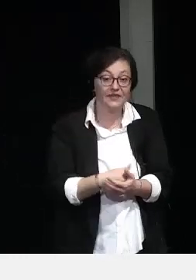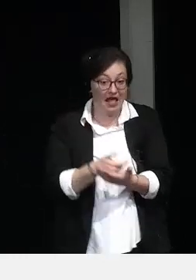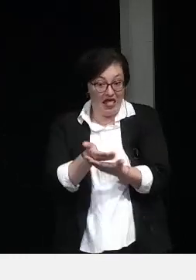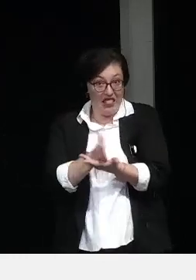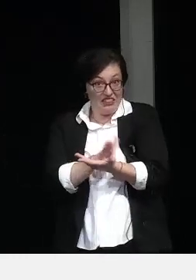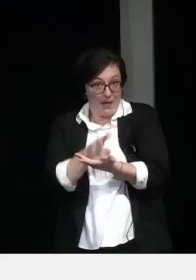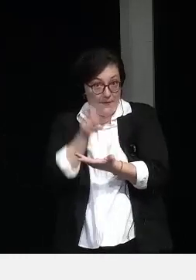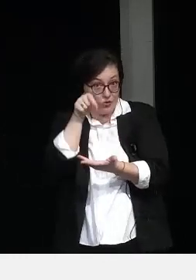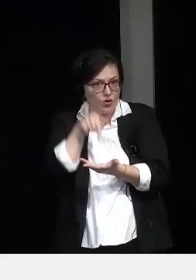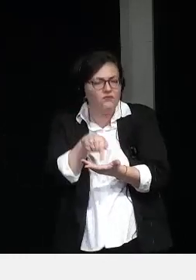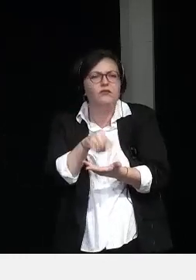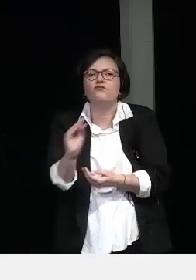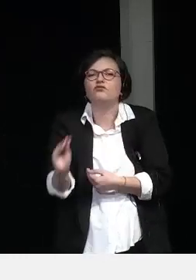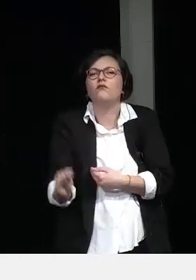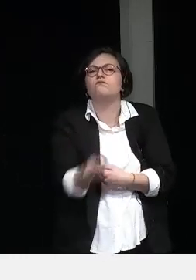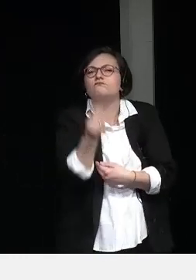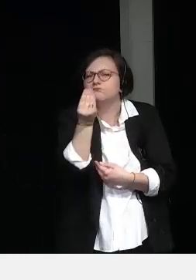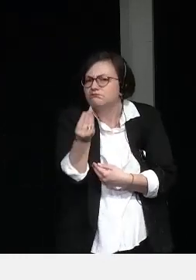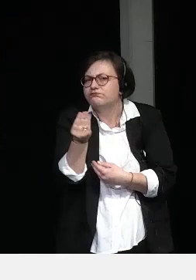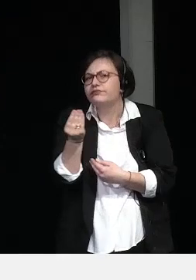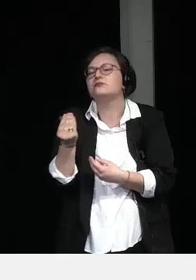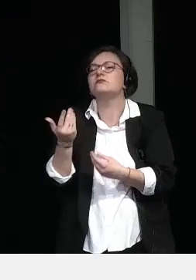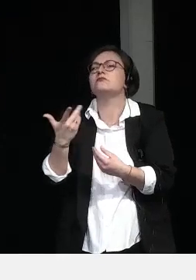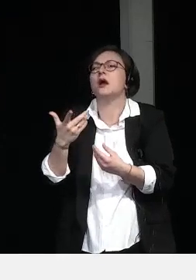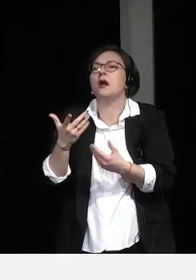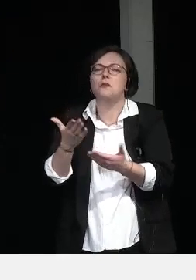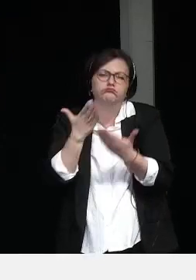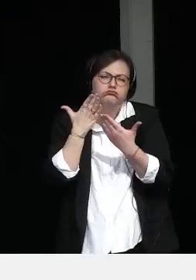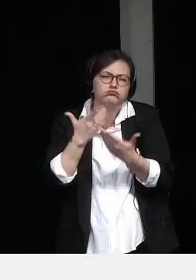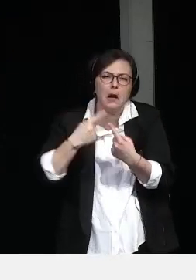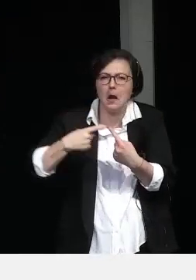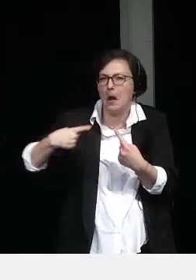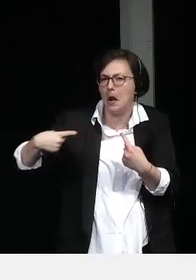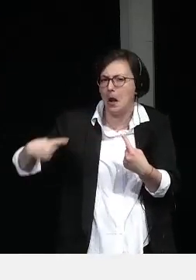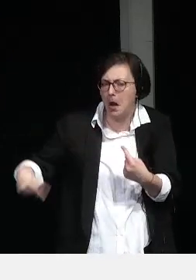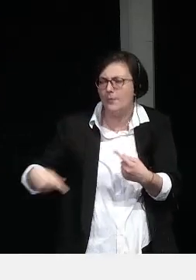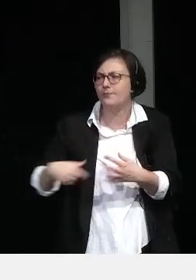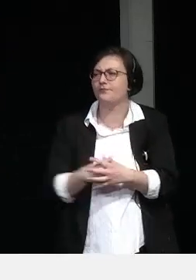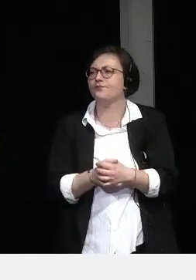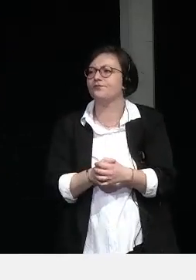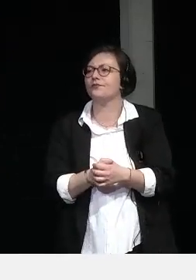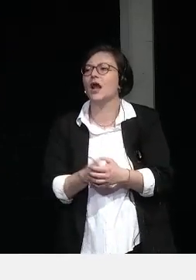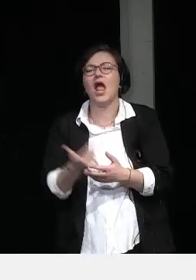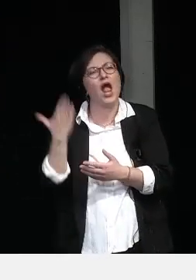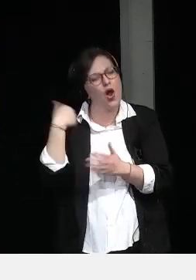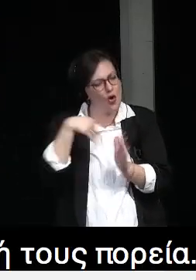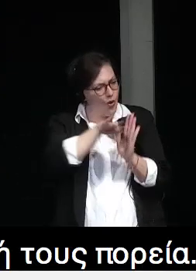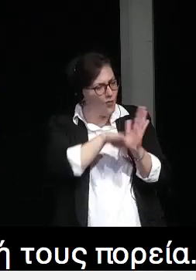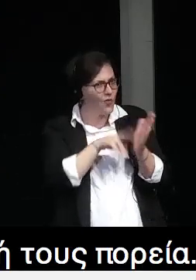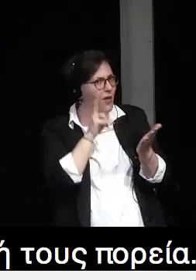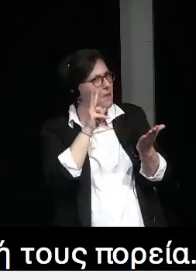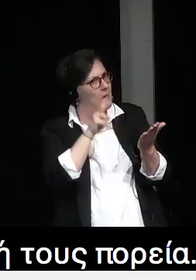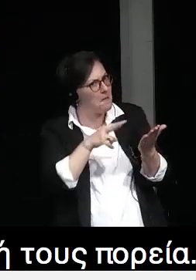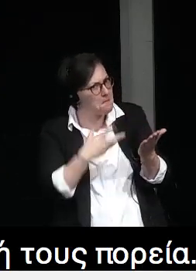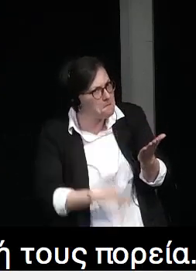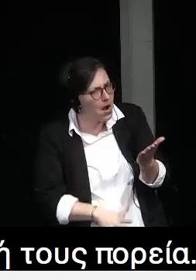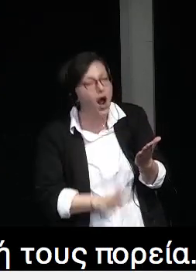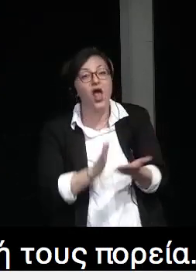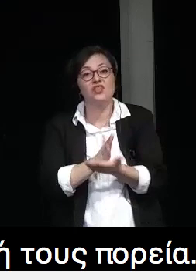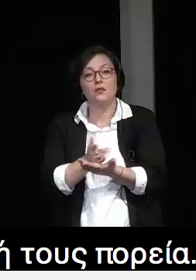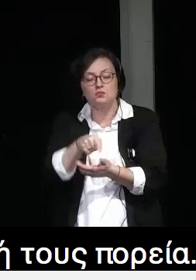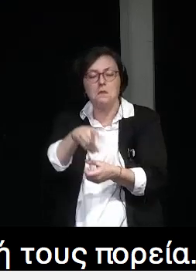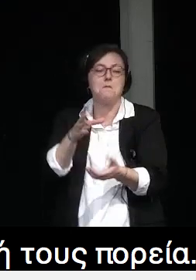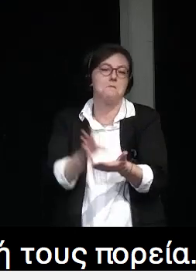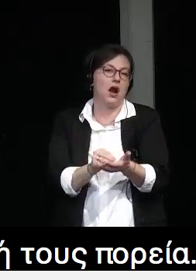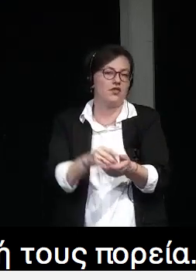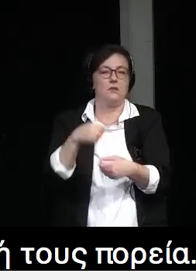people who registered in the masterclass, and some of them are lawyers, some other are doctors. So it's a